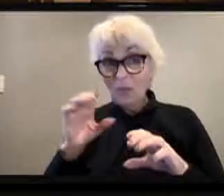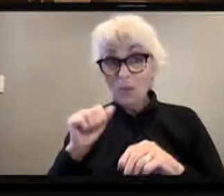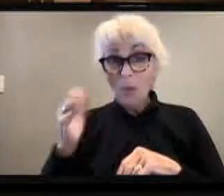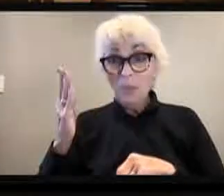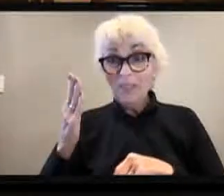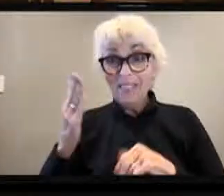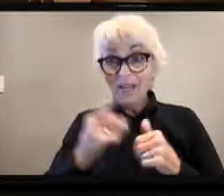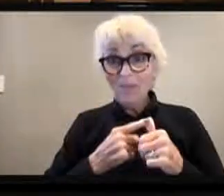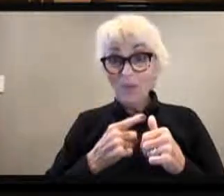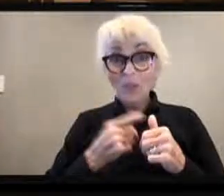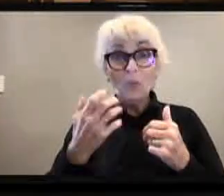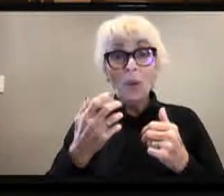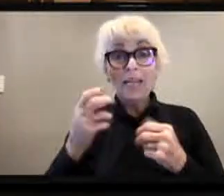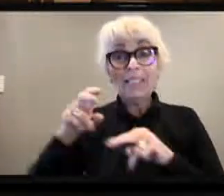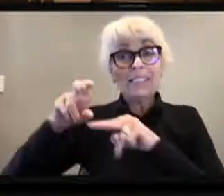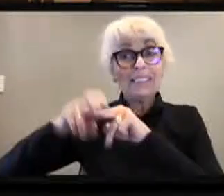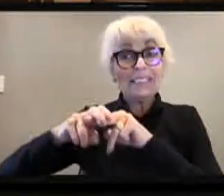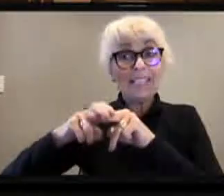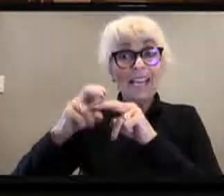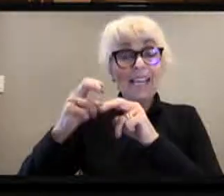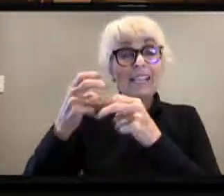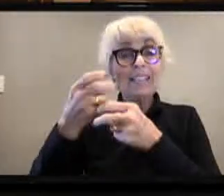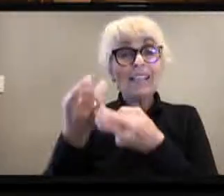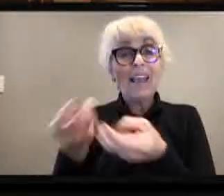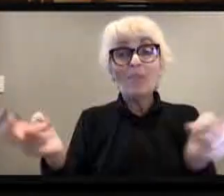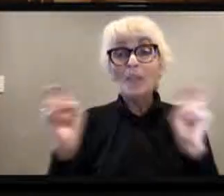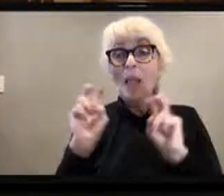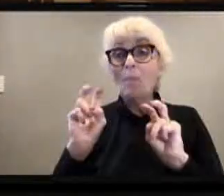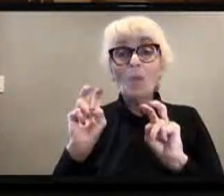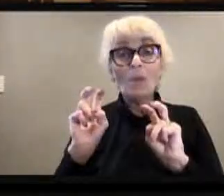want to sit at the table or do you want to sit there? Wherever you're most comfortable.